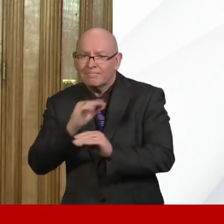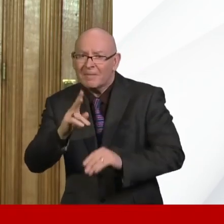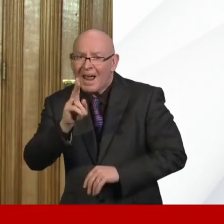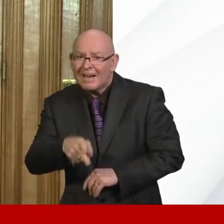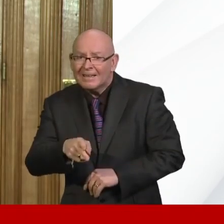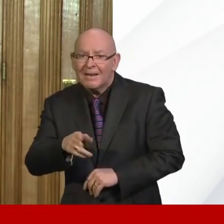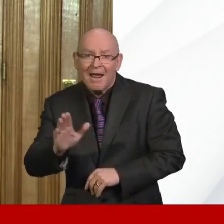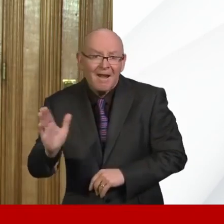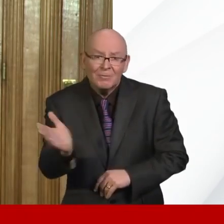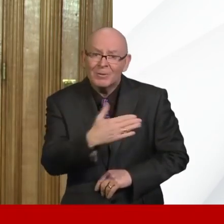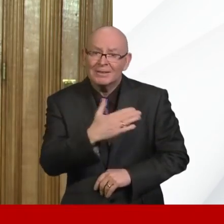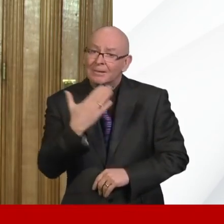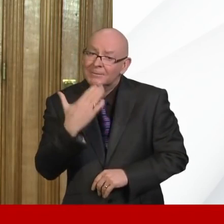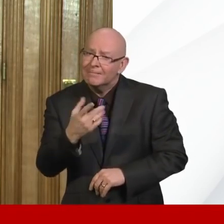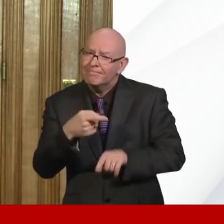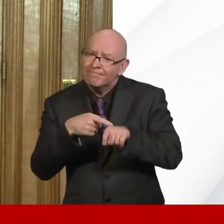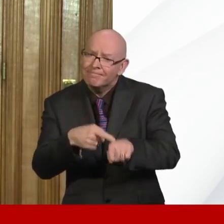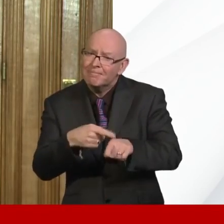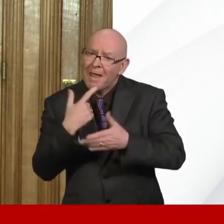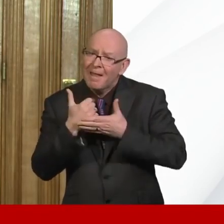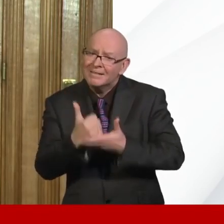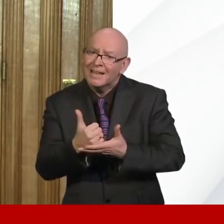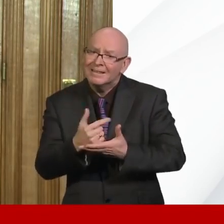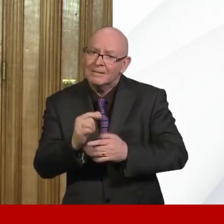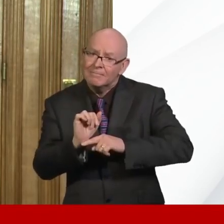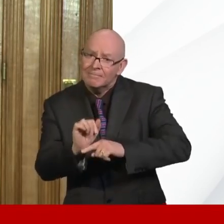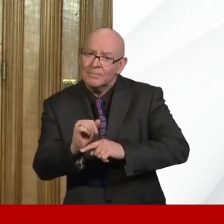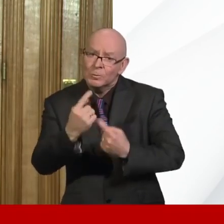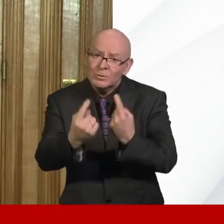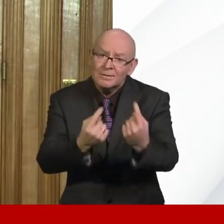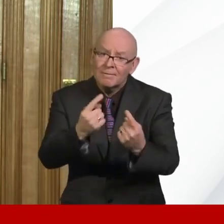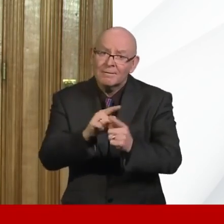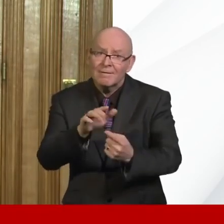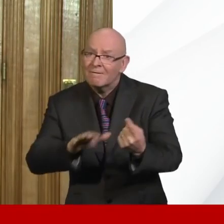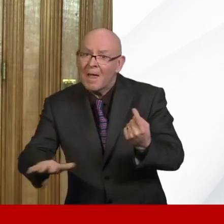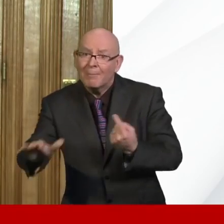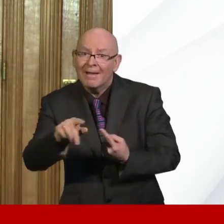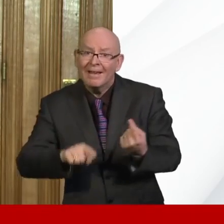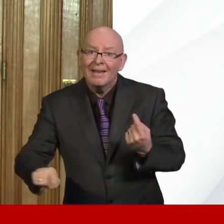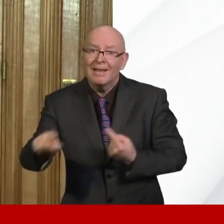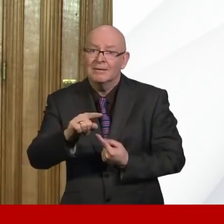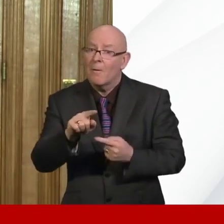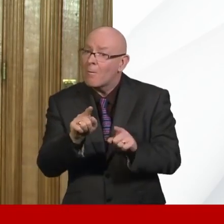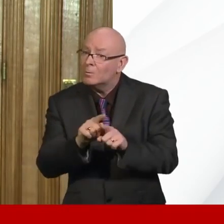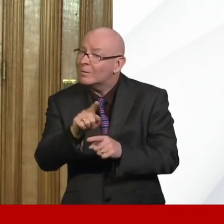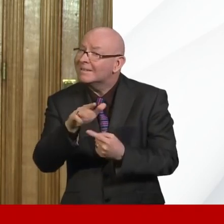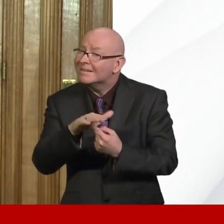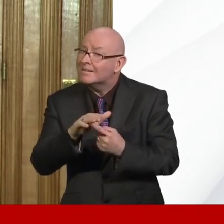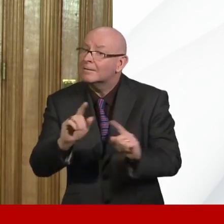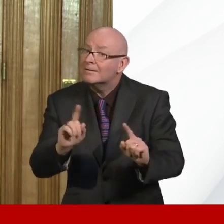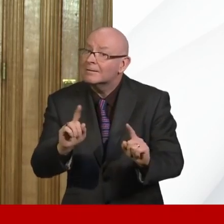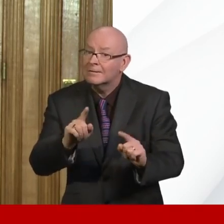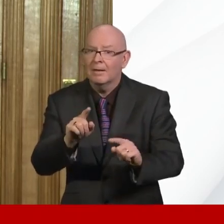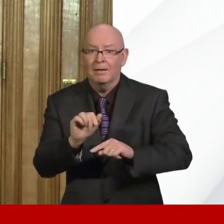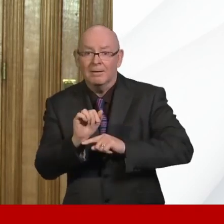think you have the symptoms. Remember the two key symptoms, a high temperature, a continuous new cough.